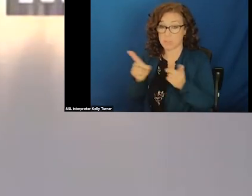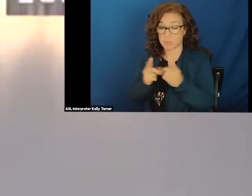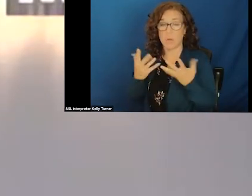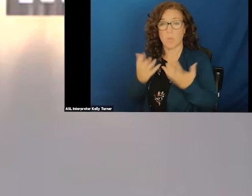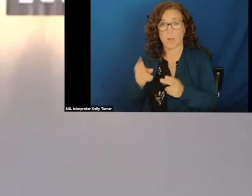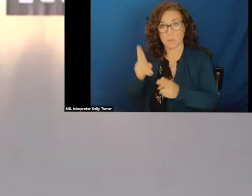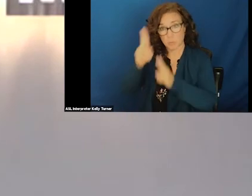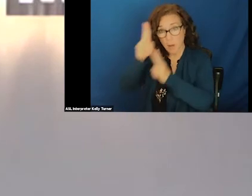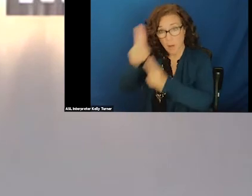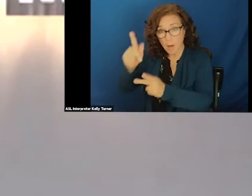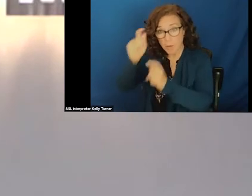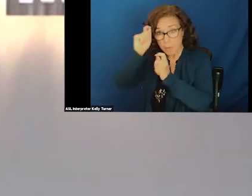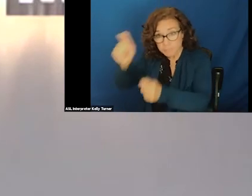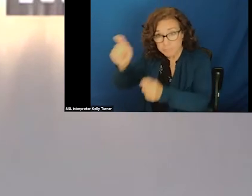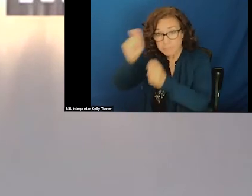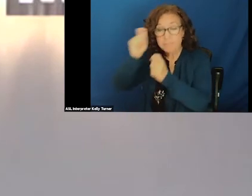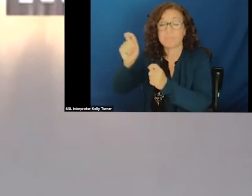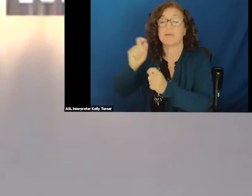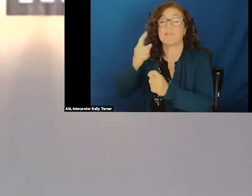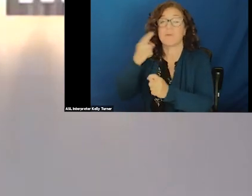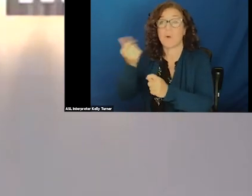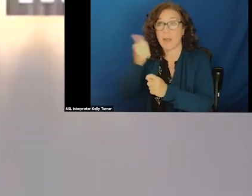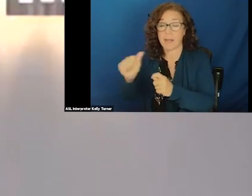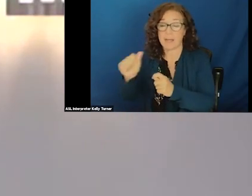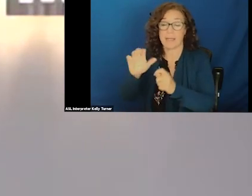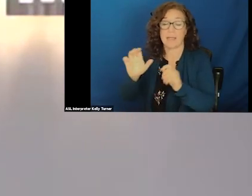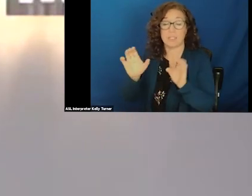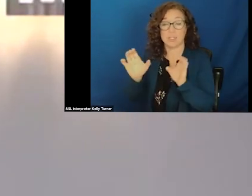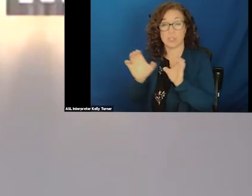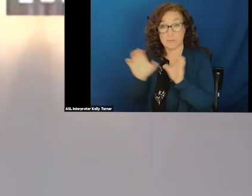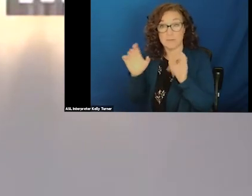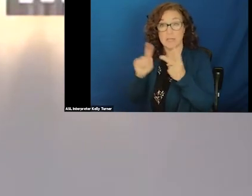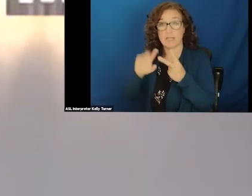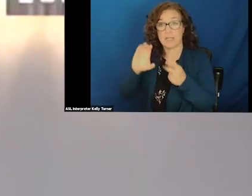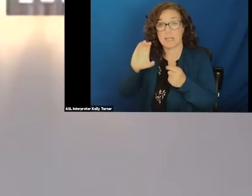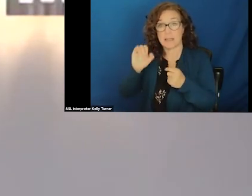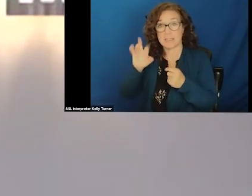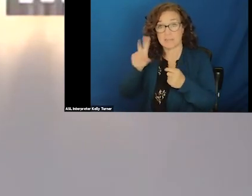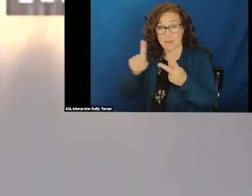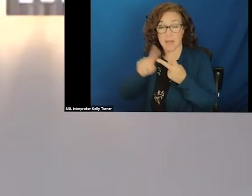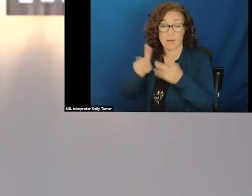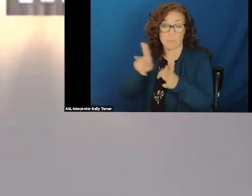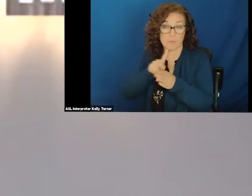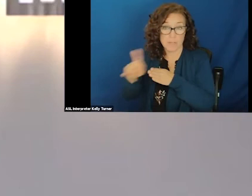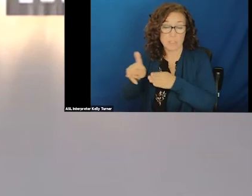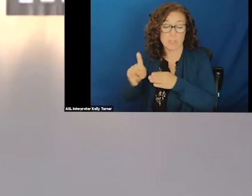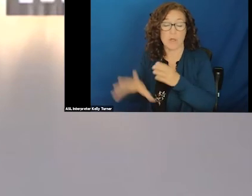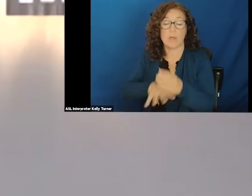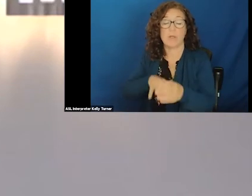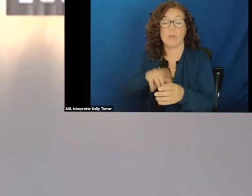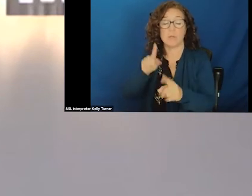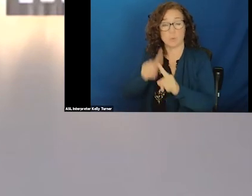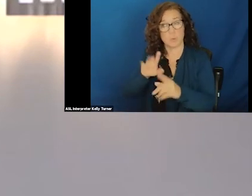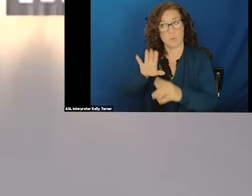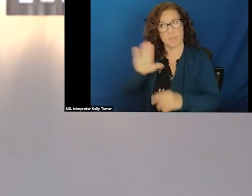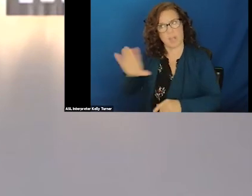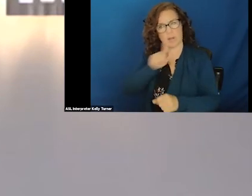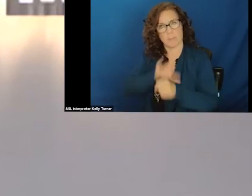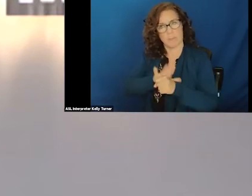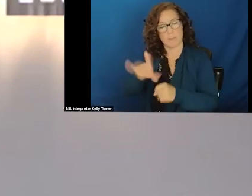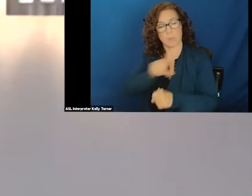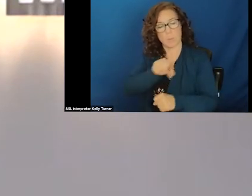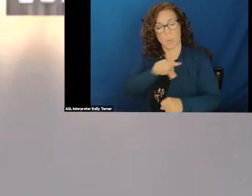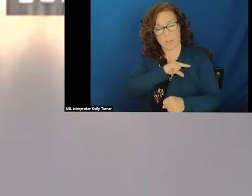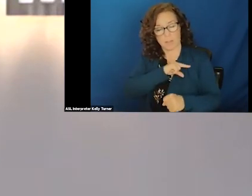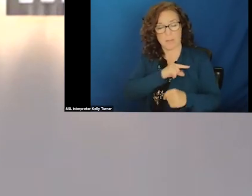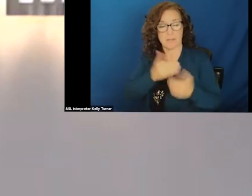to quality education in the state of California and the Santa Barbara Unified School District. Thank you very much.